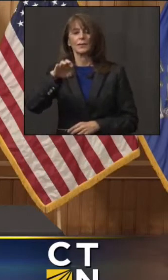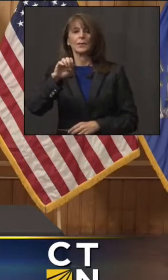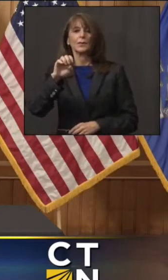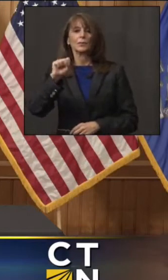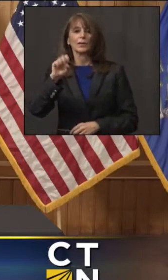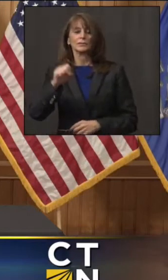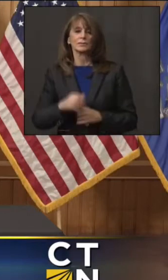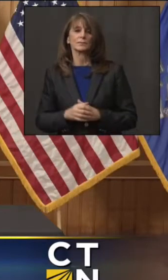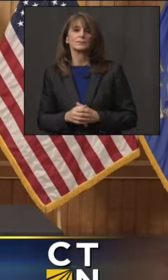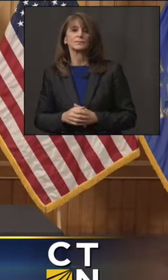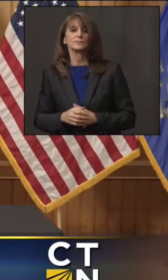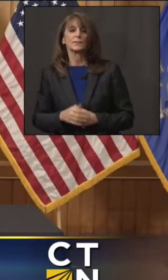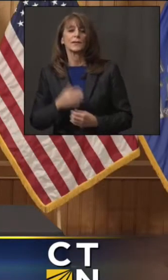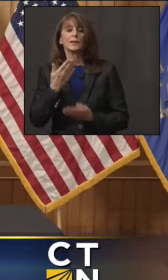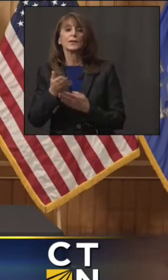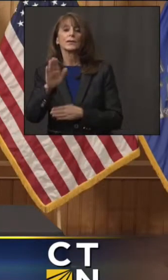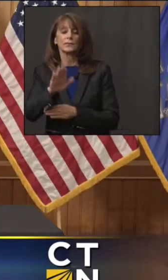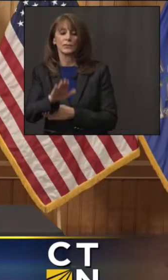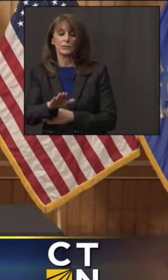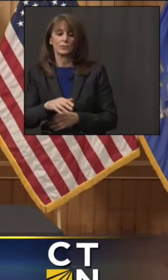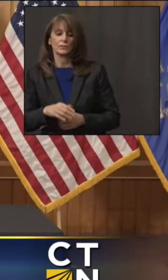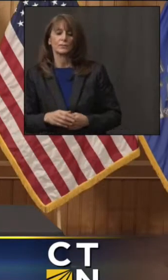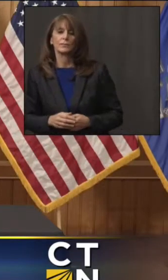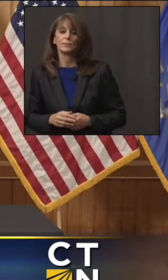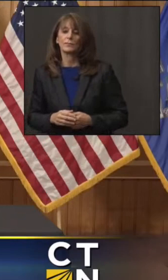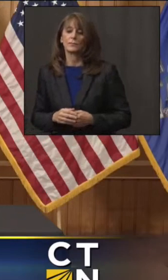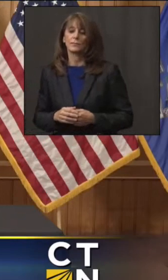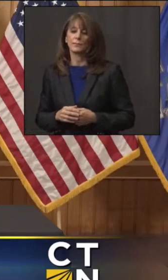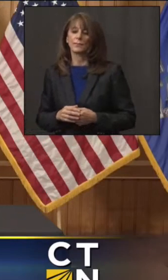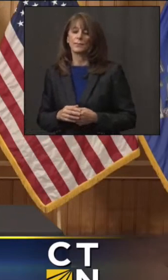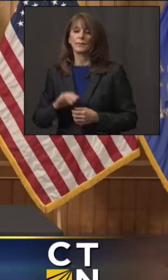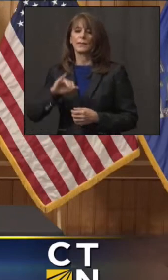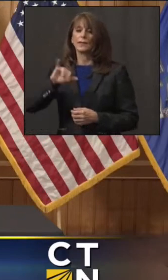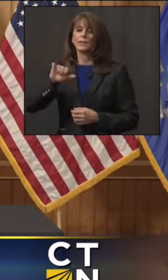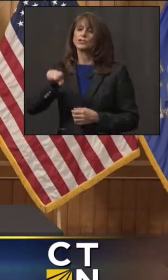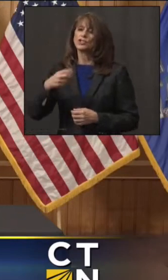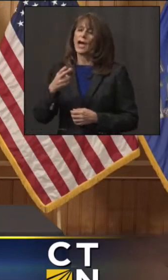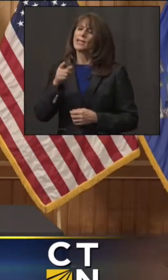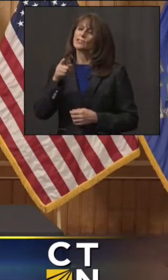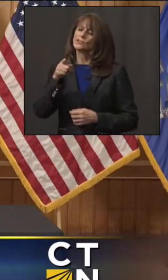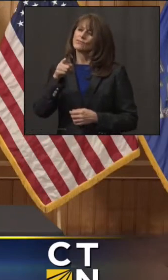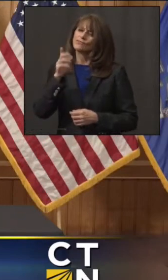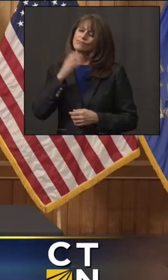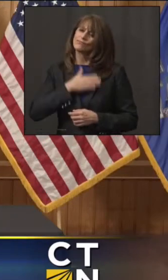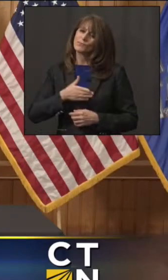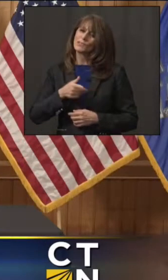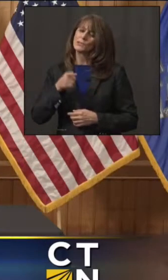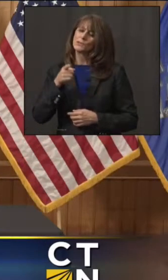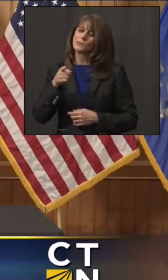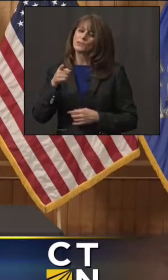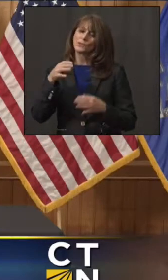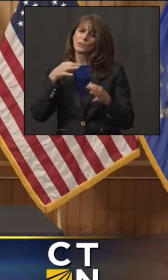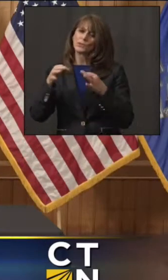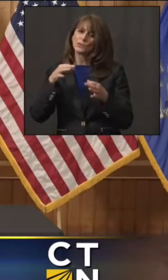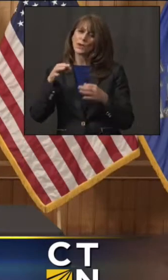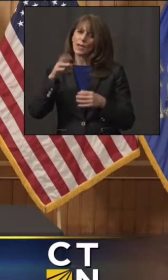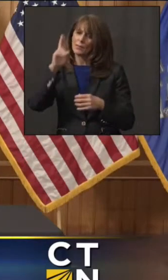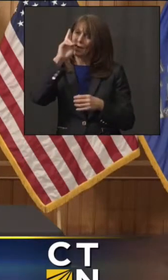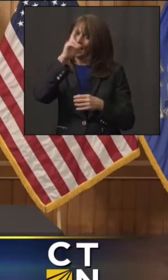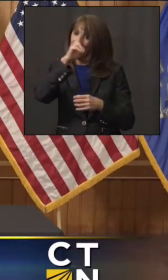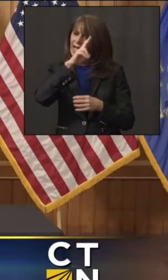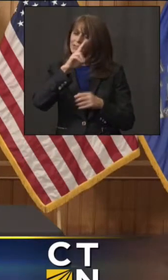Good afternoon, Governor. This might be a question for Josh. Can you describe the hospital